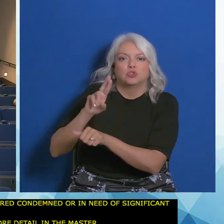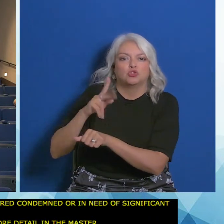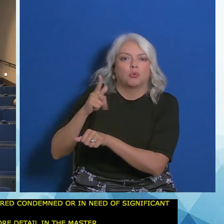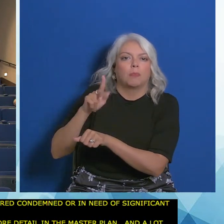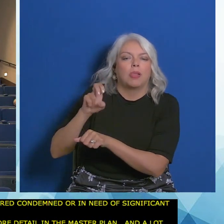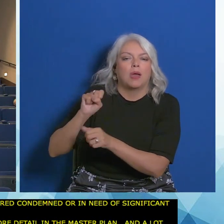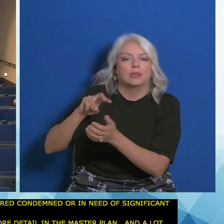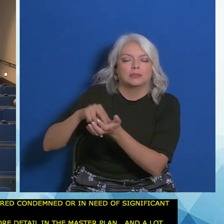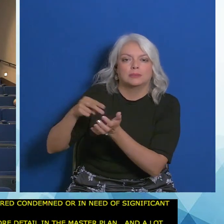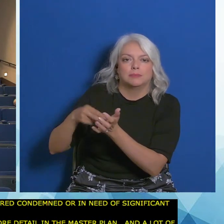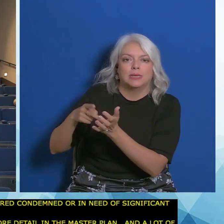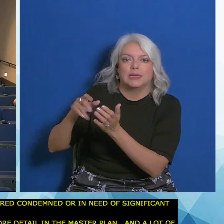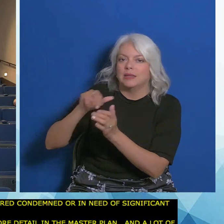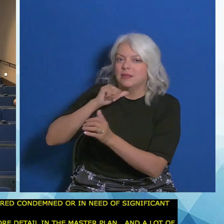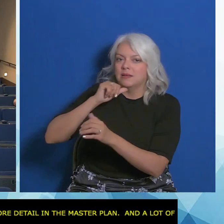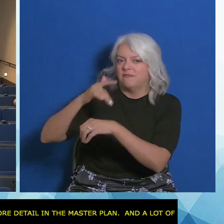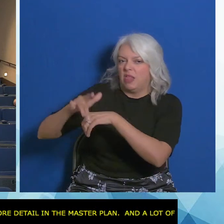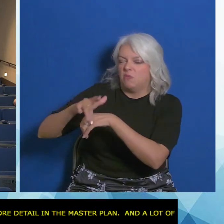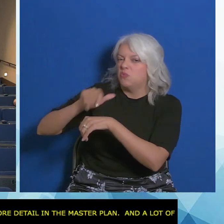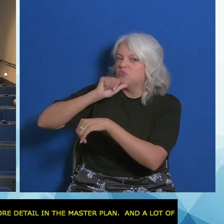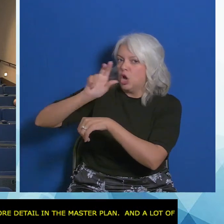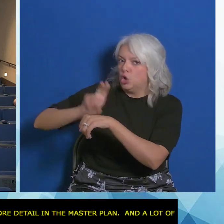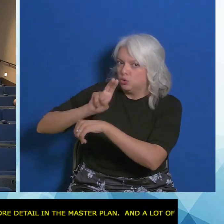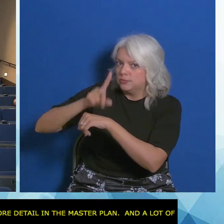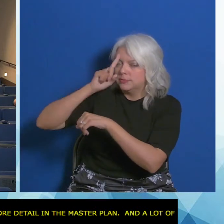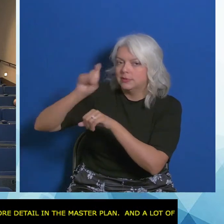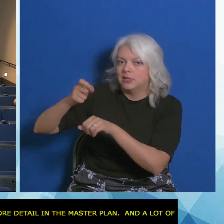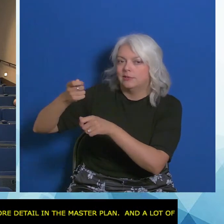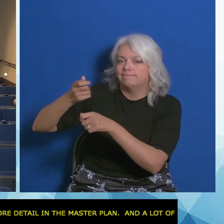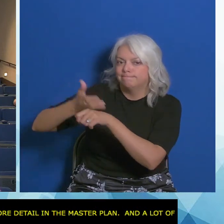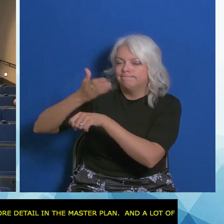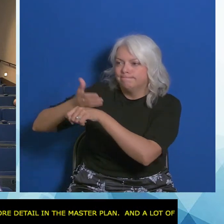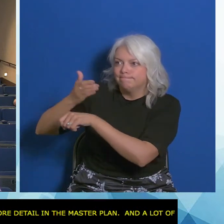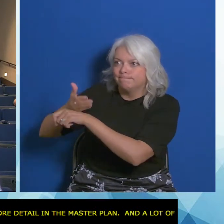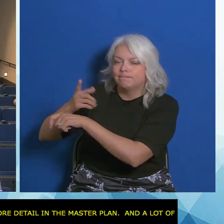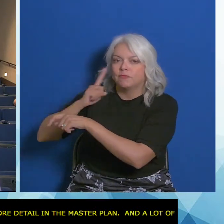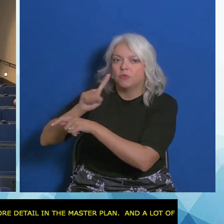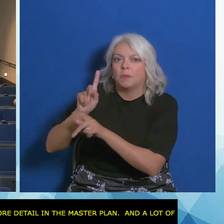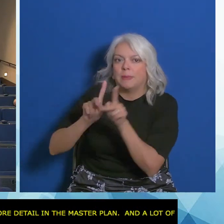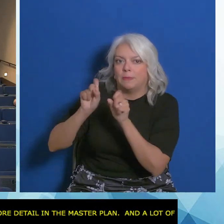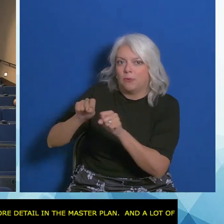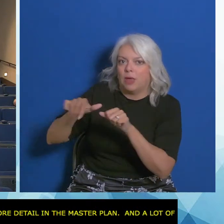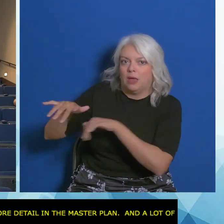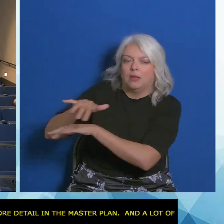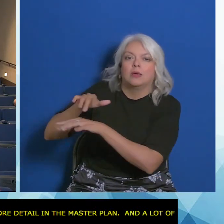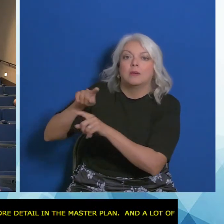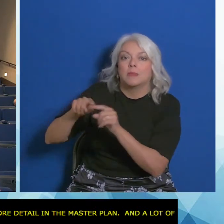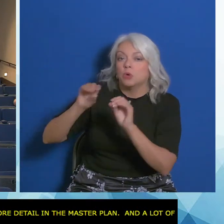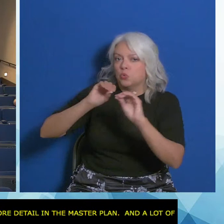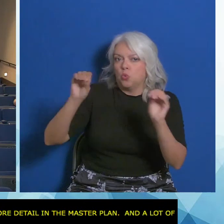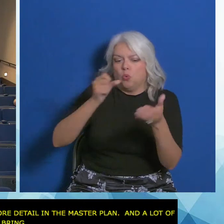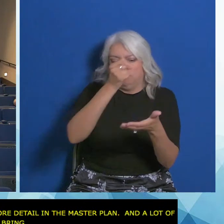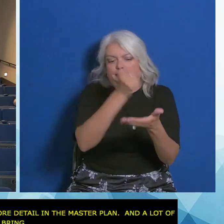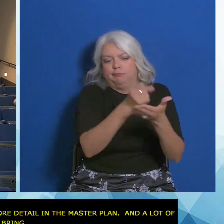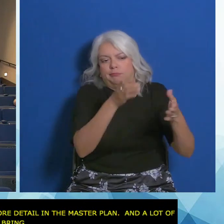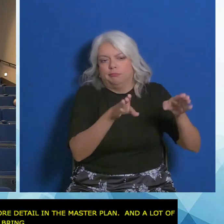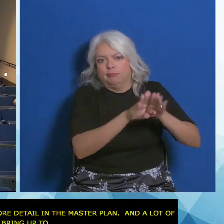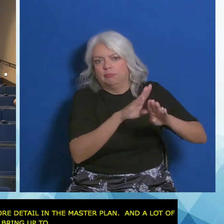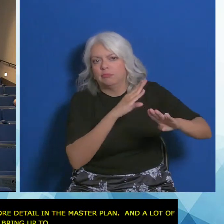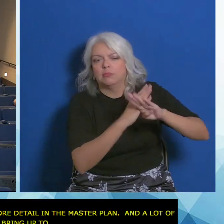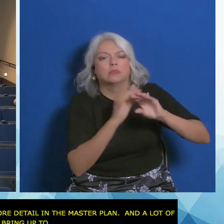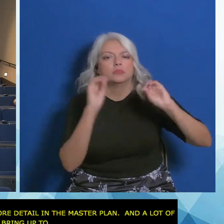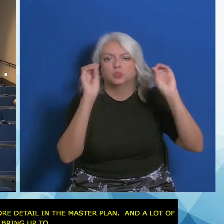order to bring them up to a standard that I would say would be acceptable for occupancy, but none of our buildings are currently condemned.